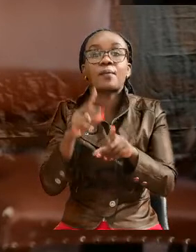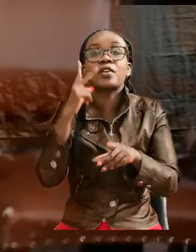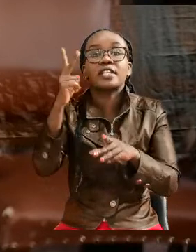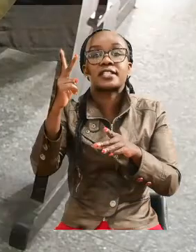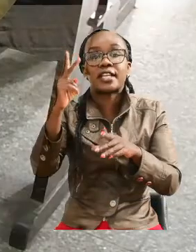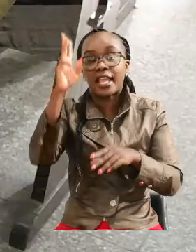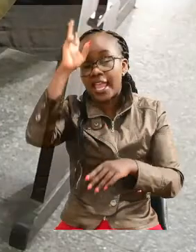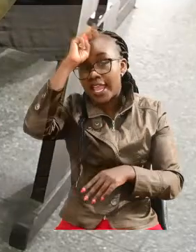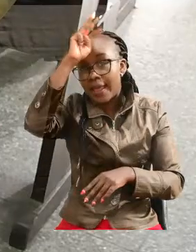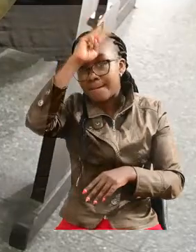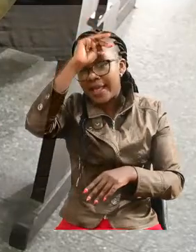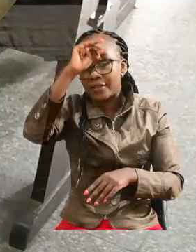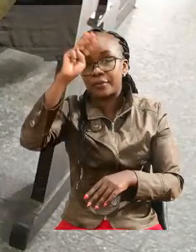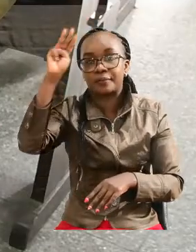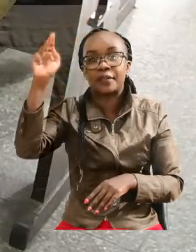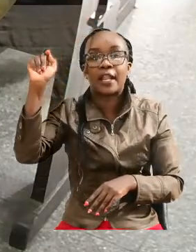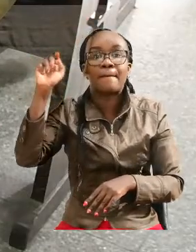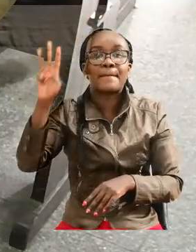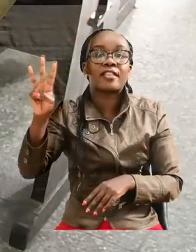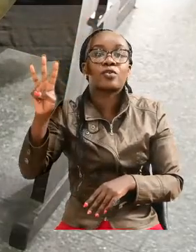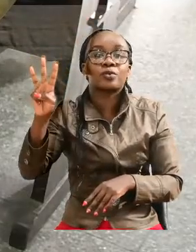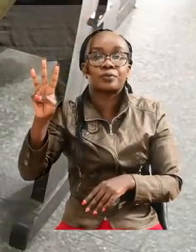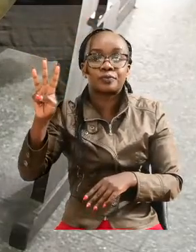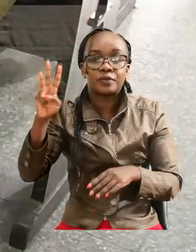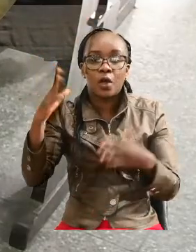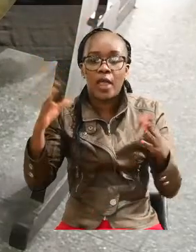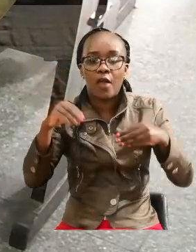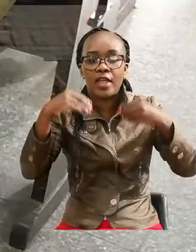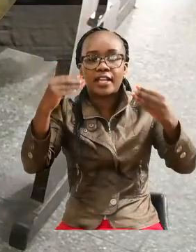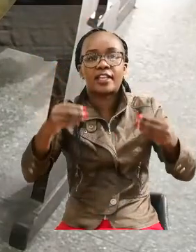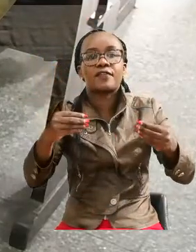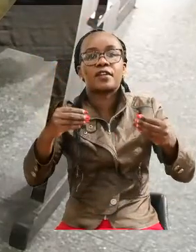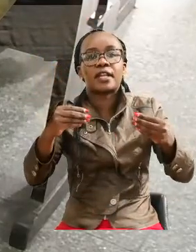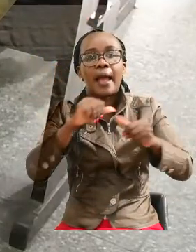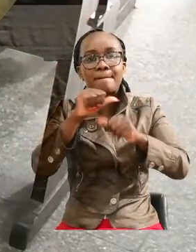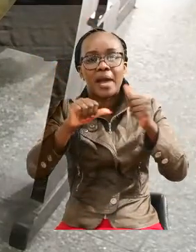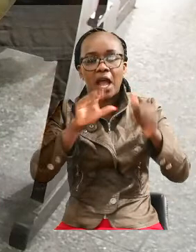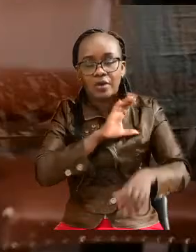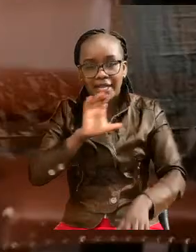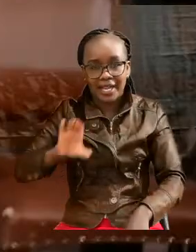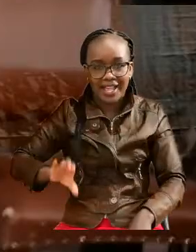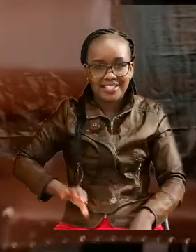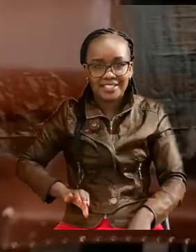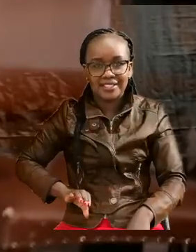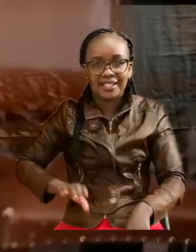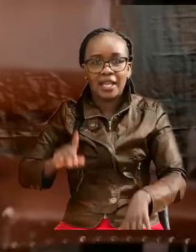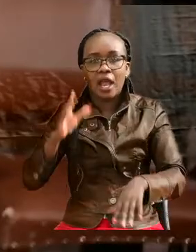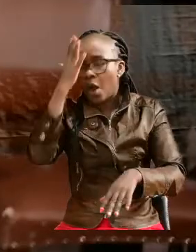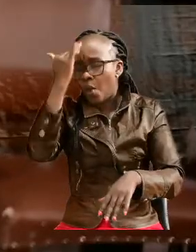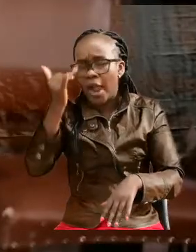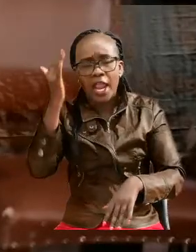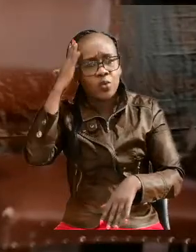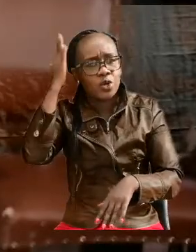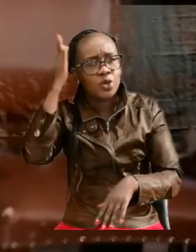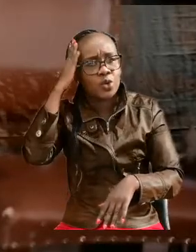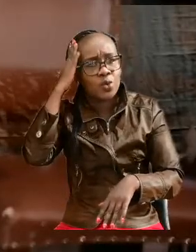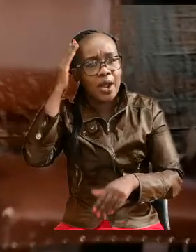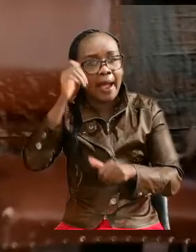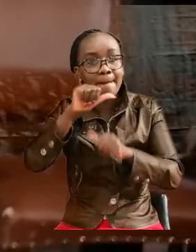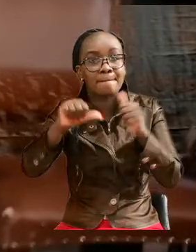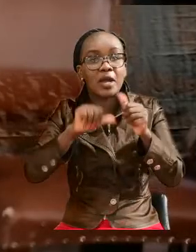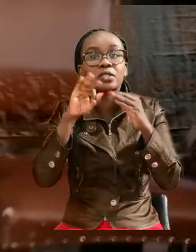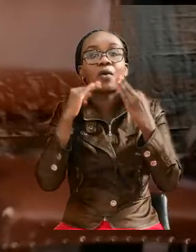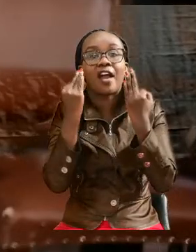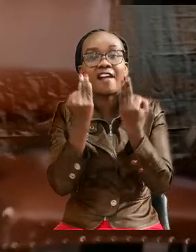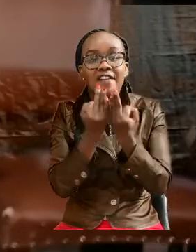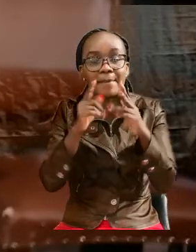of Matthew, when we read it, we are given the genealogy of Christ. Why should we know our genealogy?